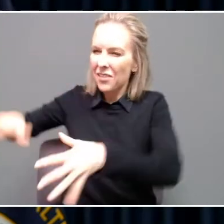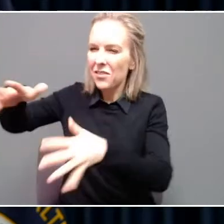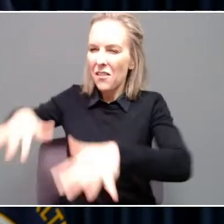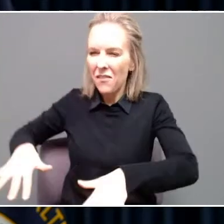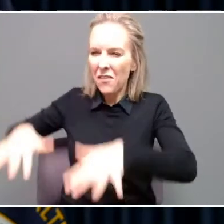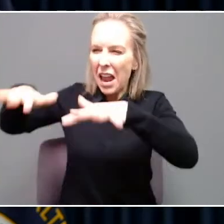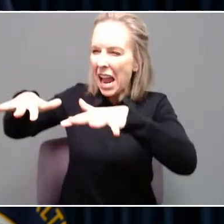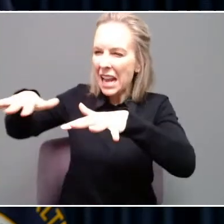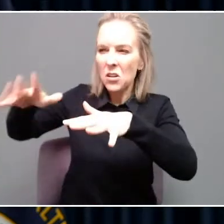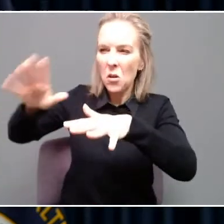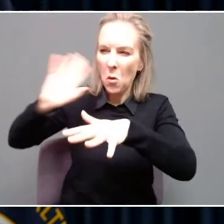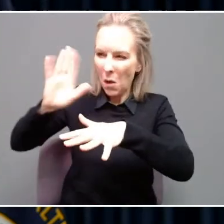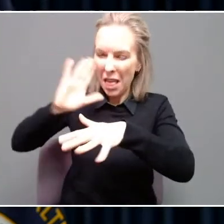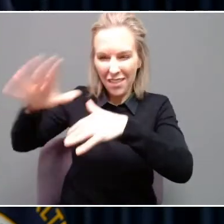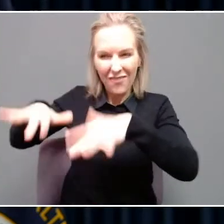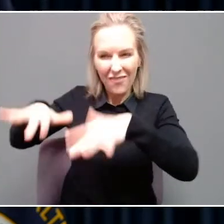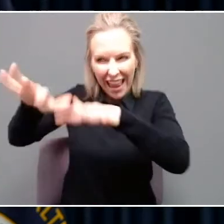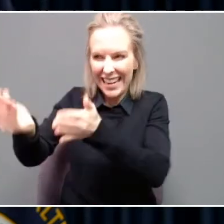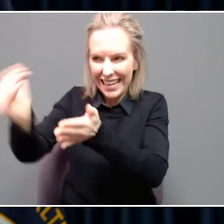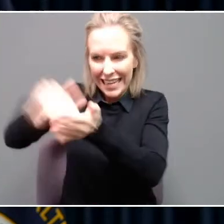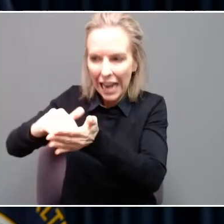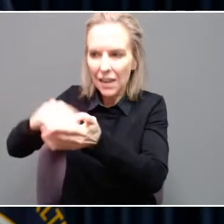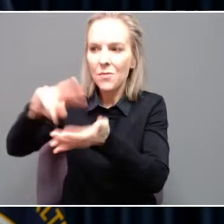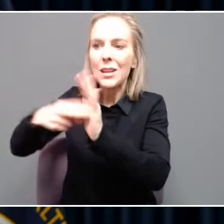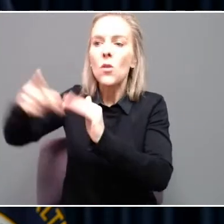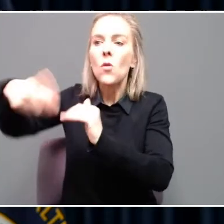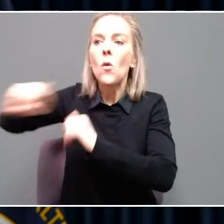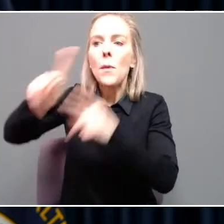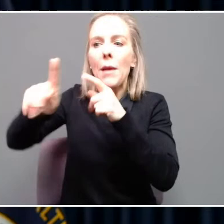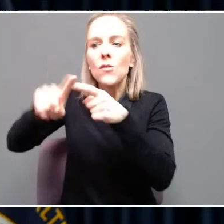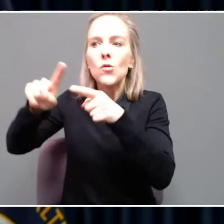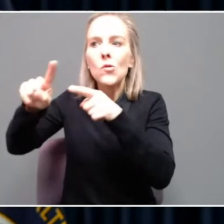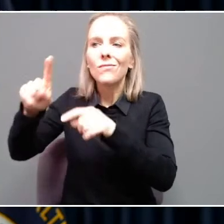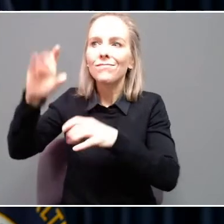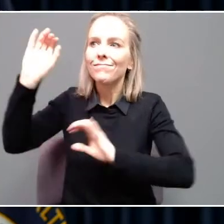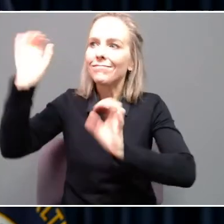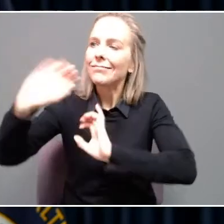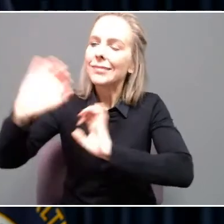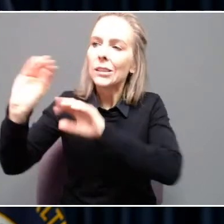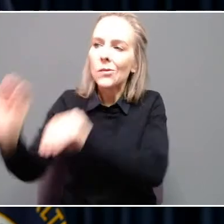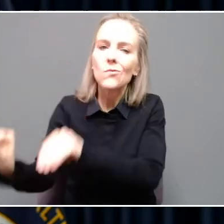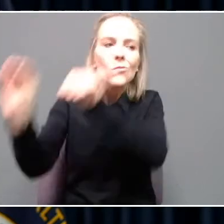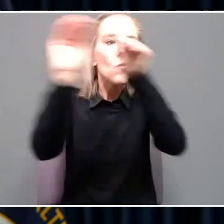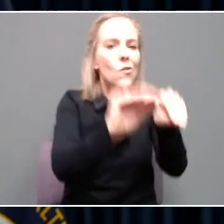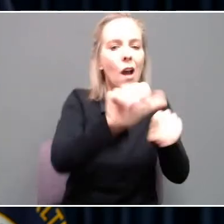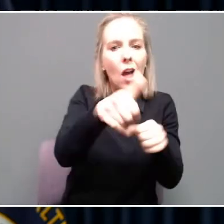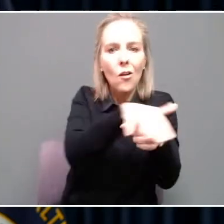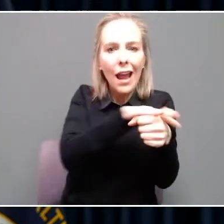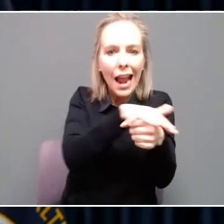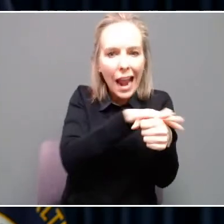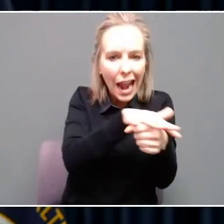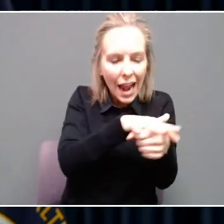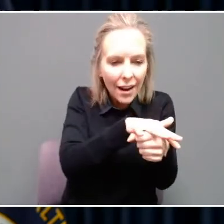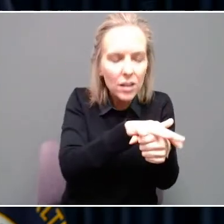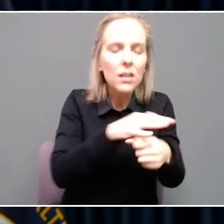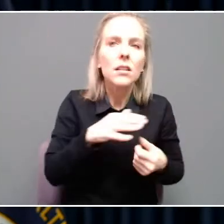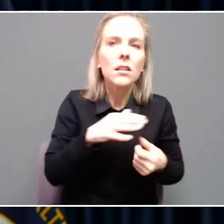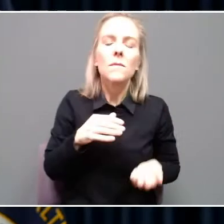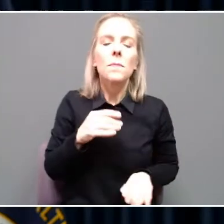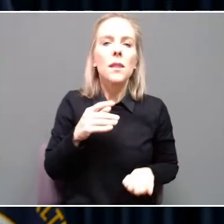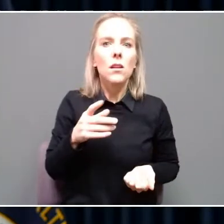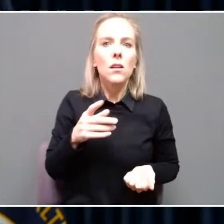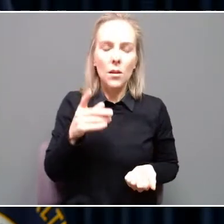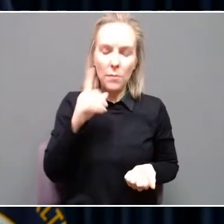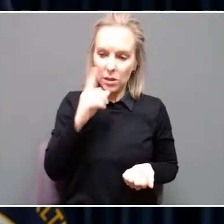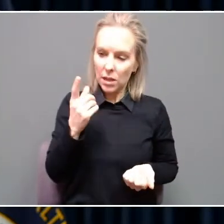flood again into a higher ground community. These are real challenges. But listen, if we can push back on a 1 every 100-year pandemic,